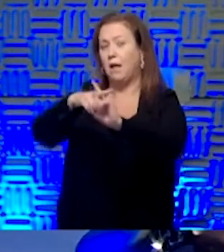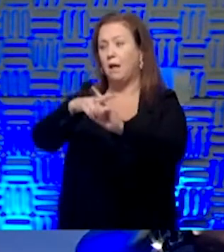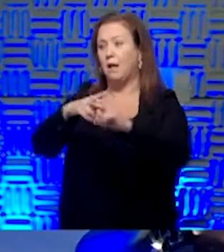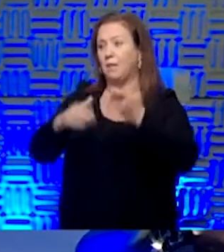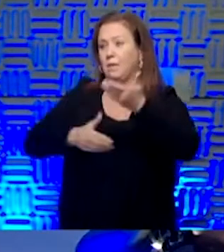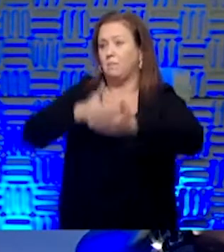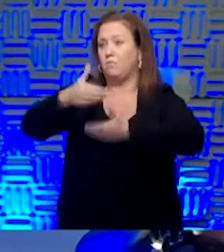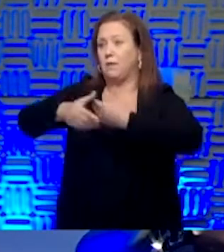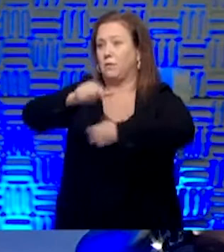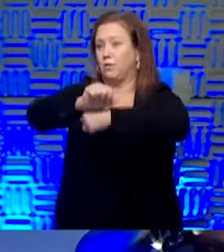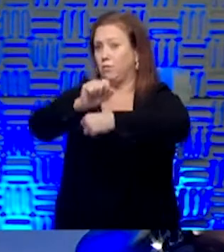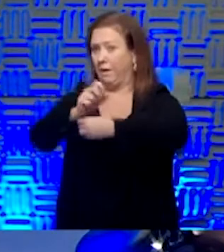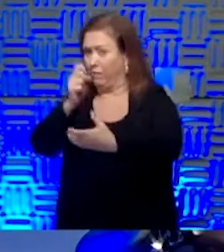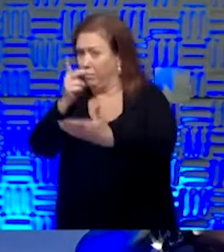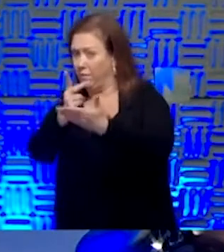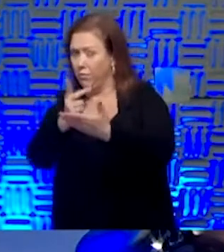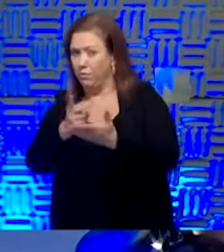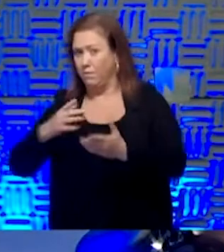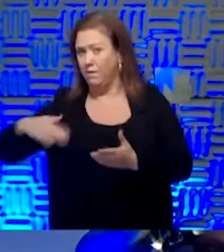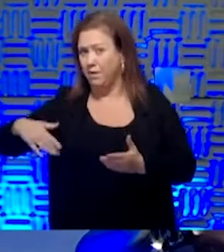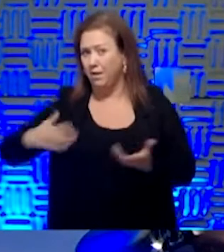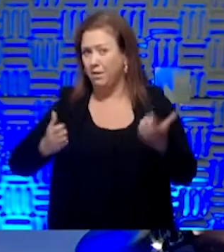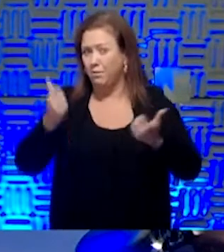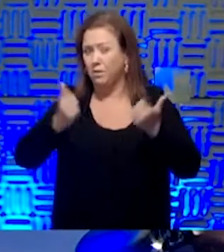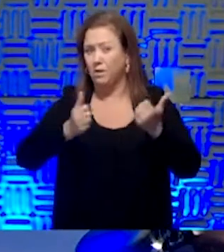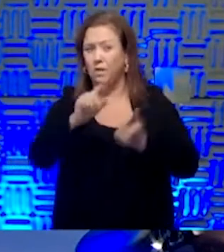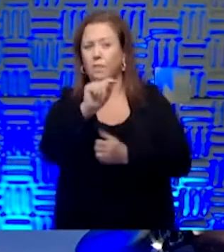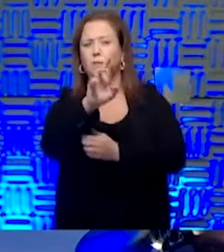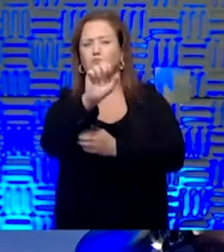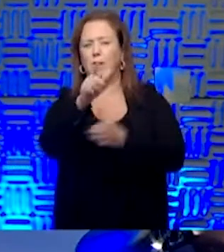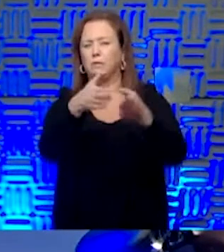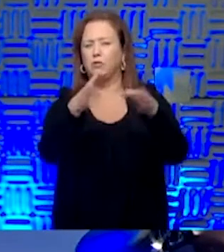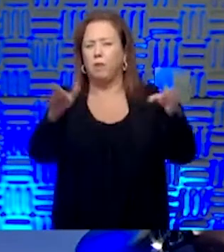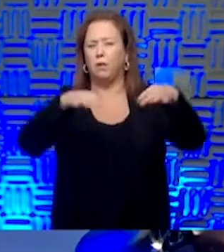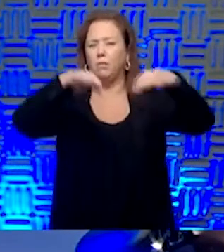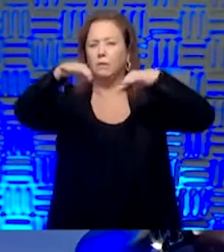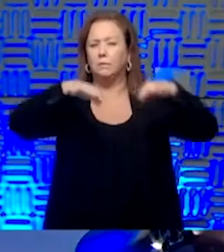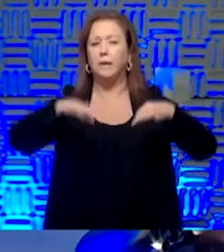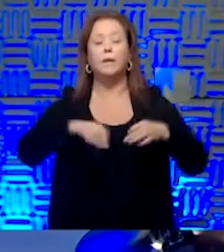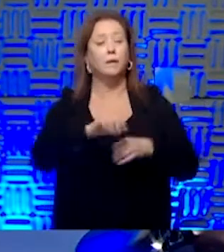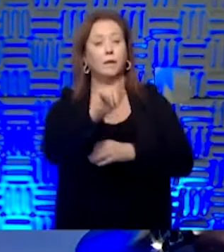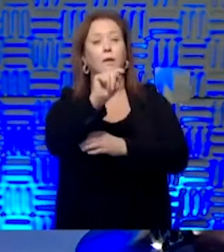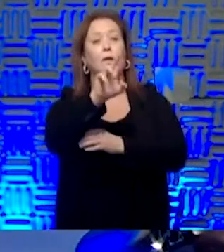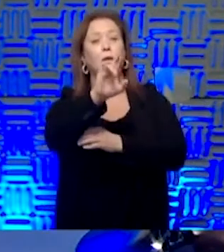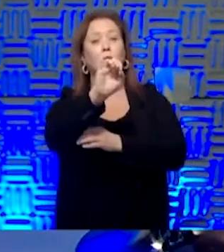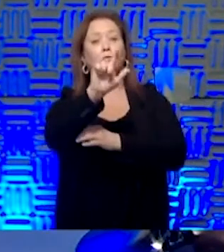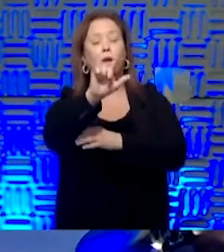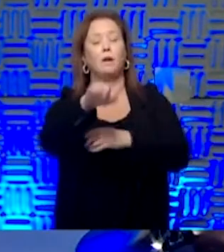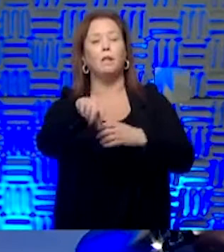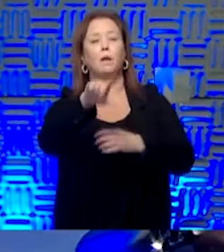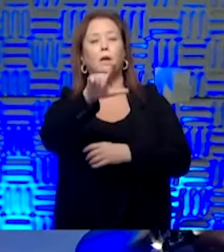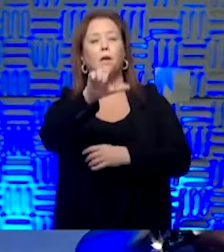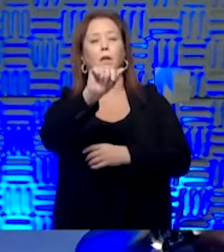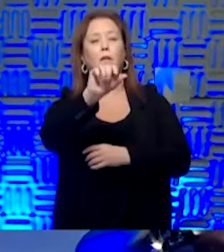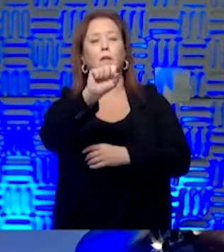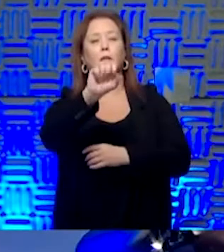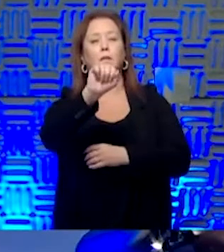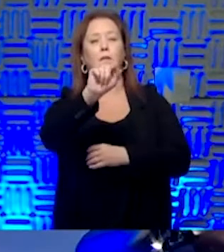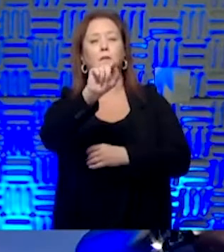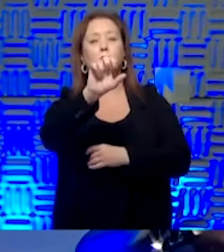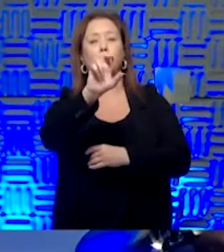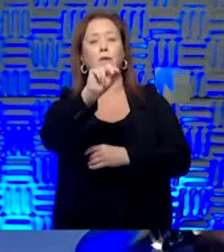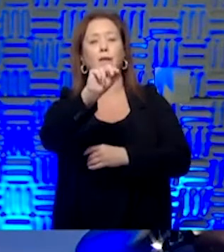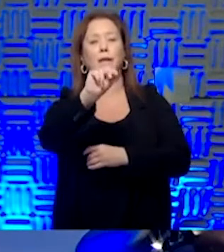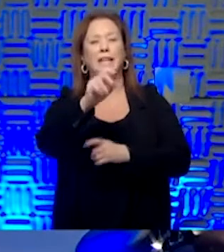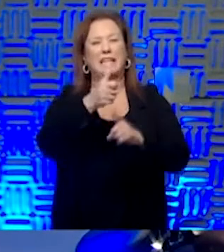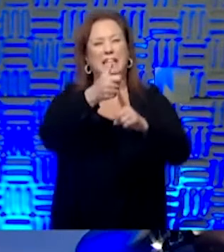works, if you've been approved, just the trials in general? Yeah, I know one trial we're doing is losartan, which is an older medicine. It's a blood